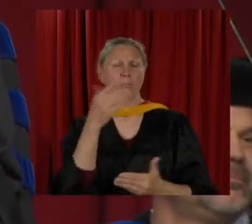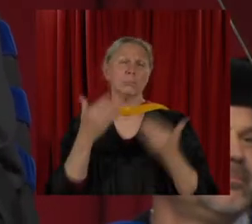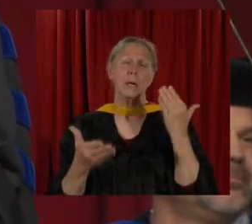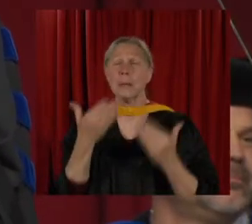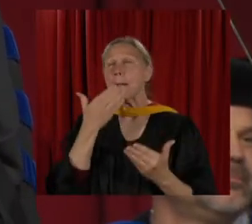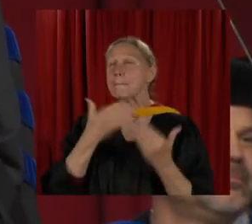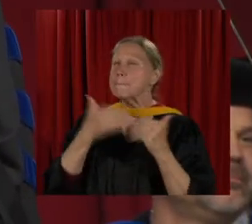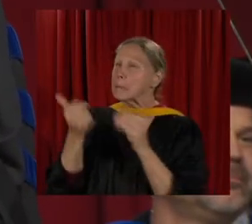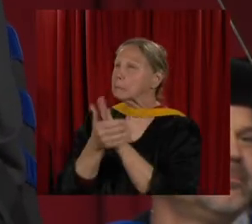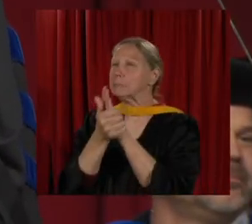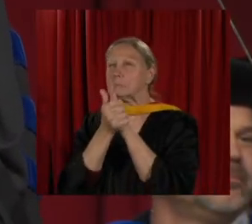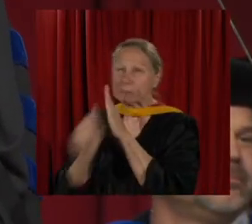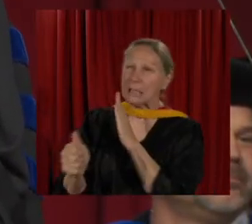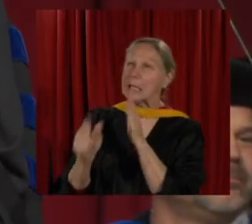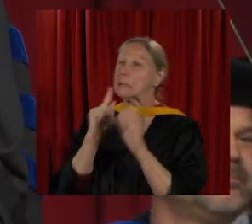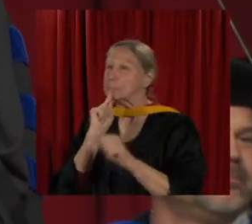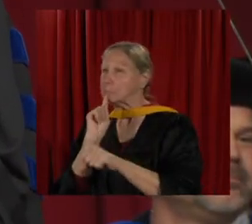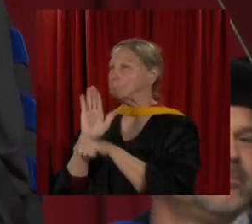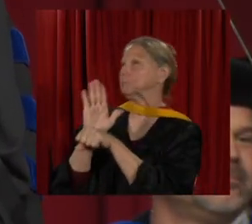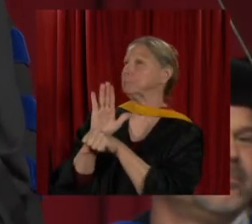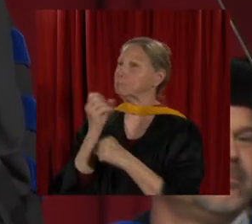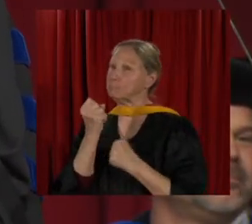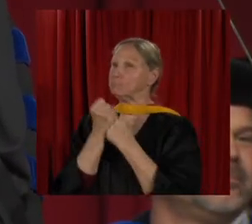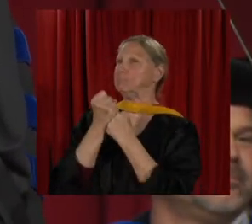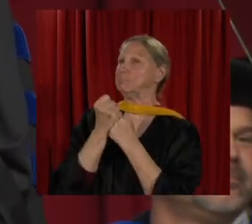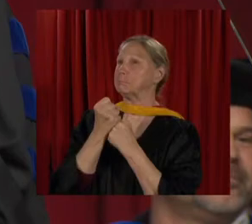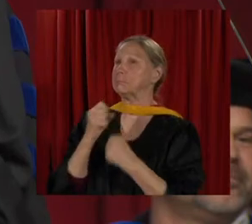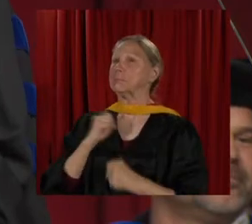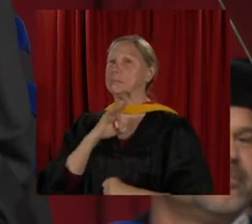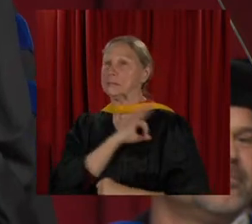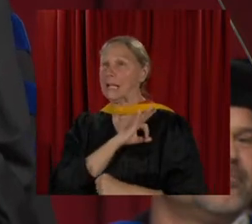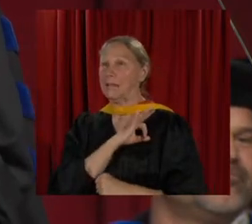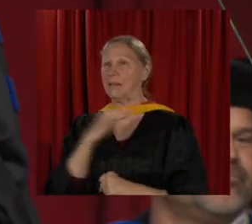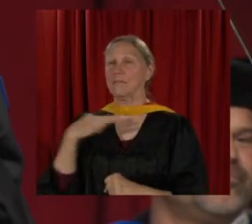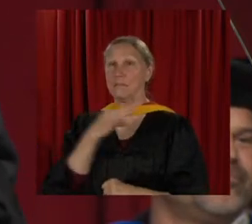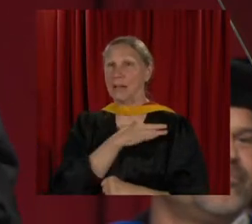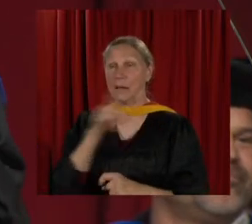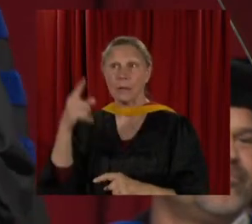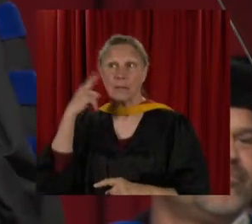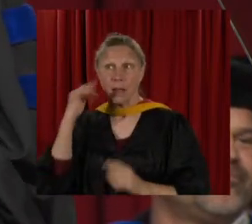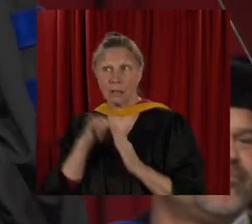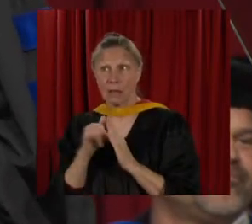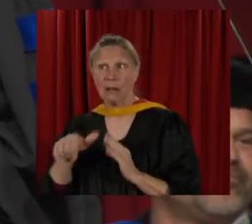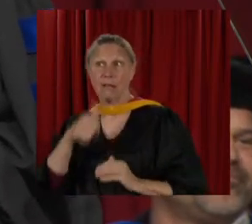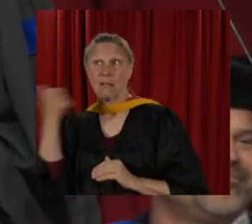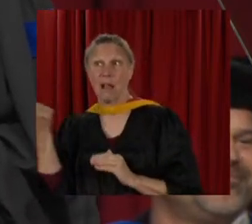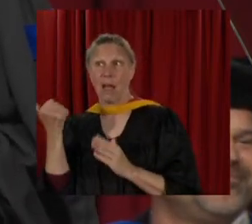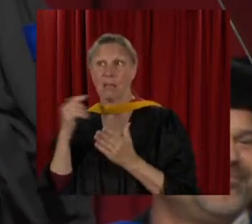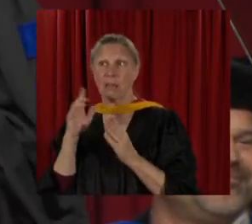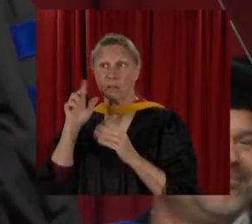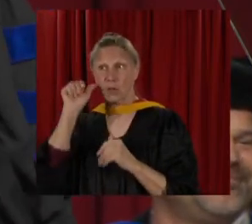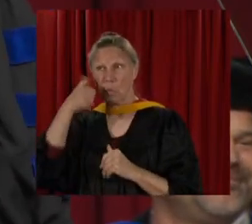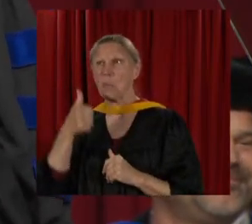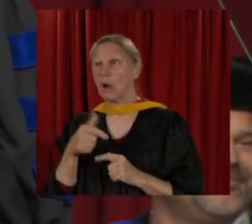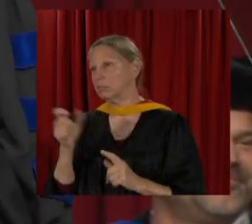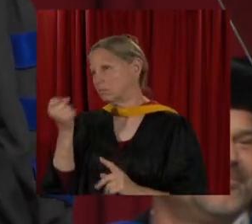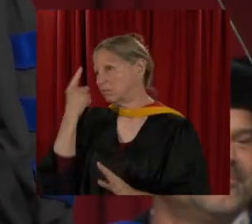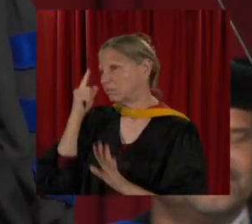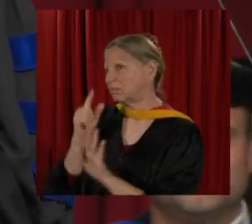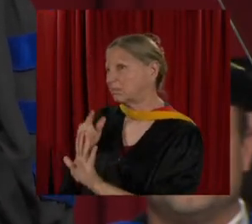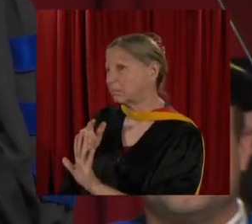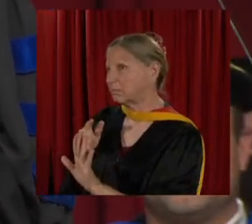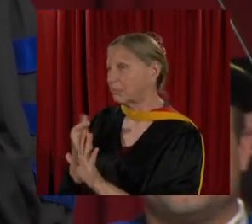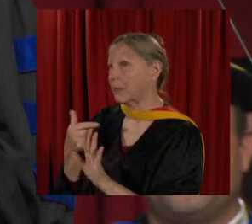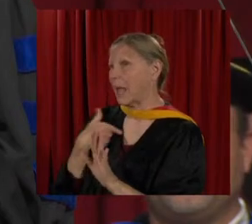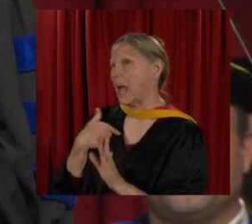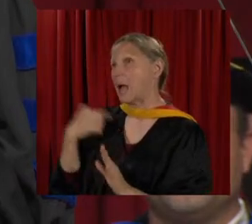most talented and dedicated faculty and staff anywhere. Now, if you hear me say that at a ceremony tomorrow, you understand that I'm